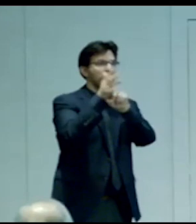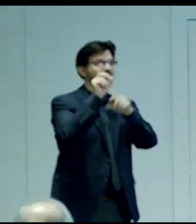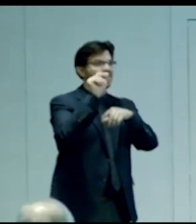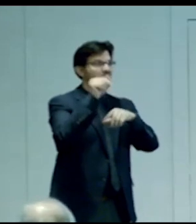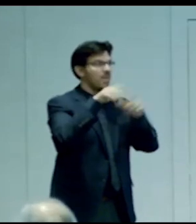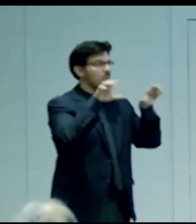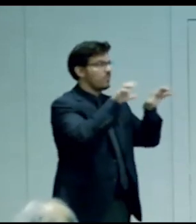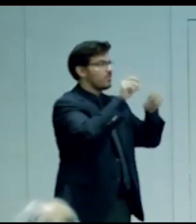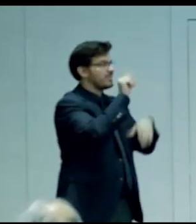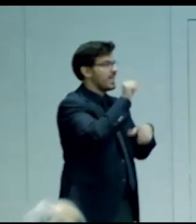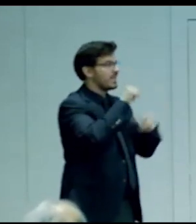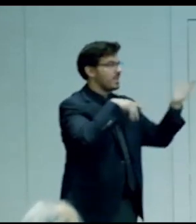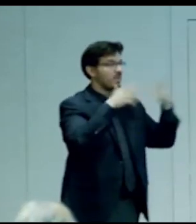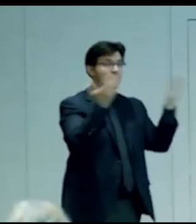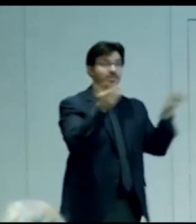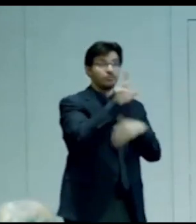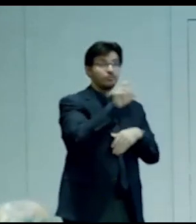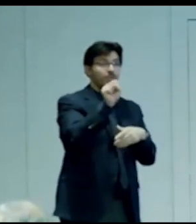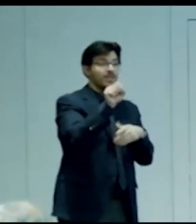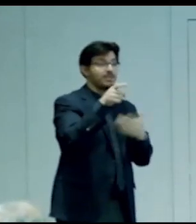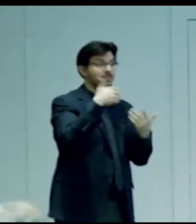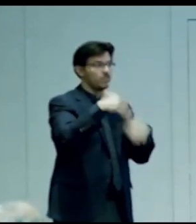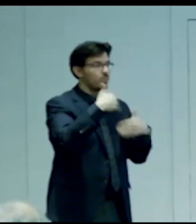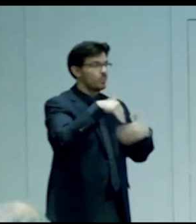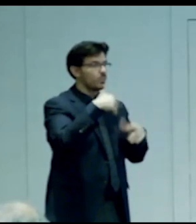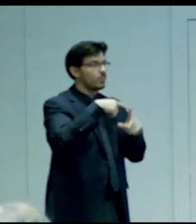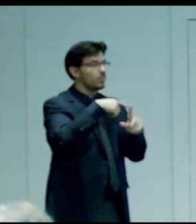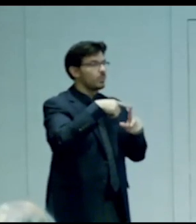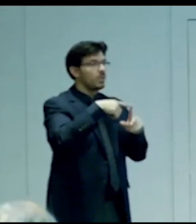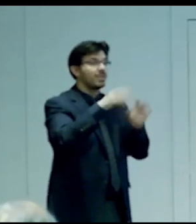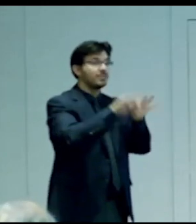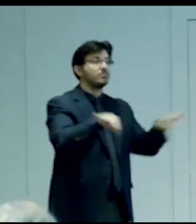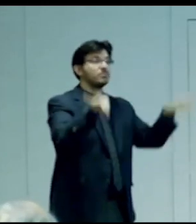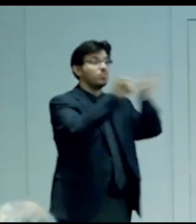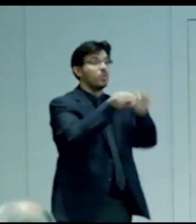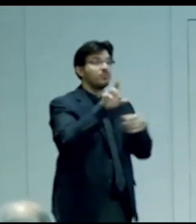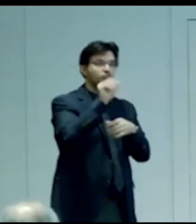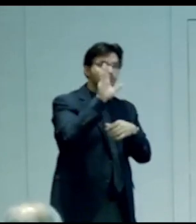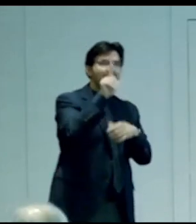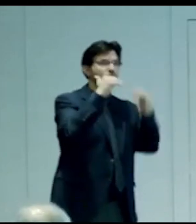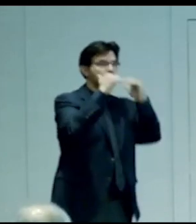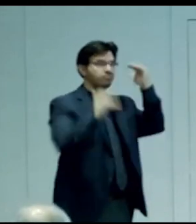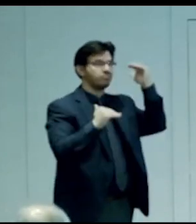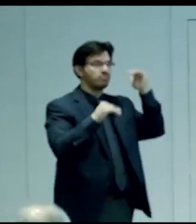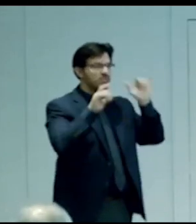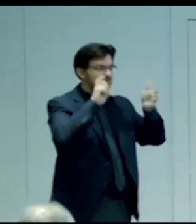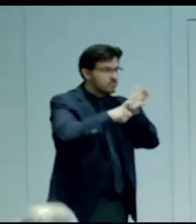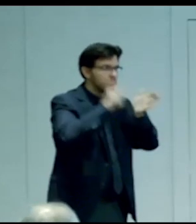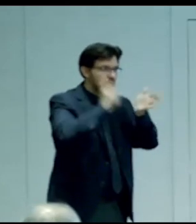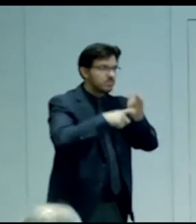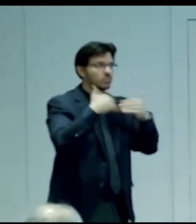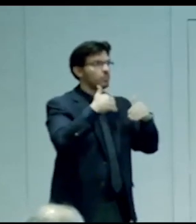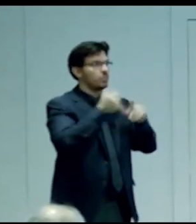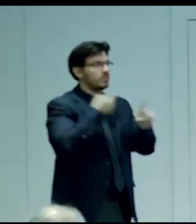get suggest in the United States the prevalence and importance of racial inequalities and that